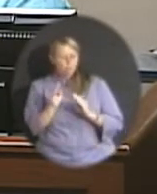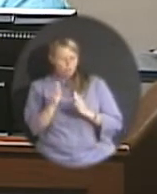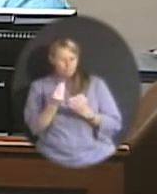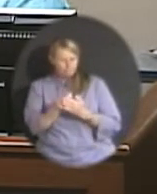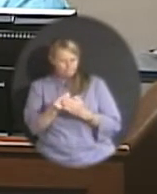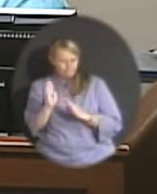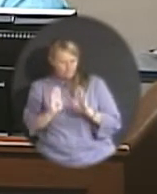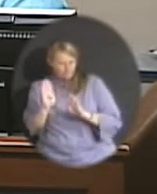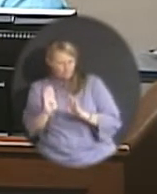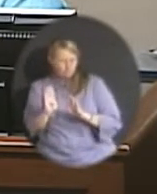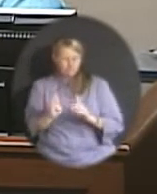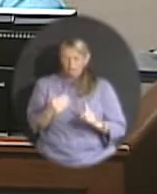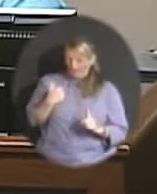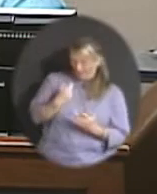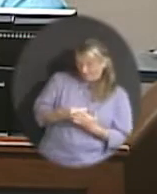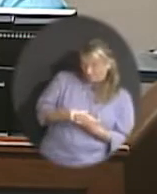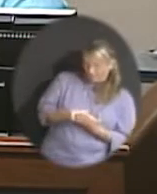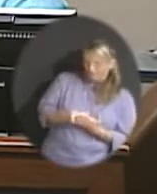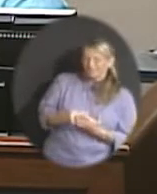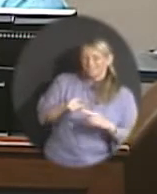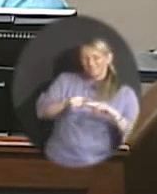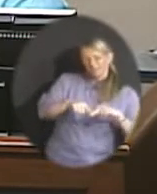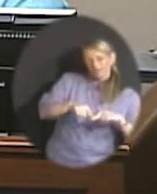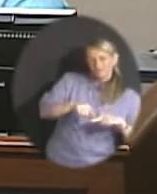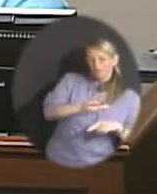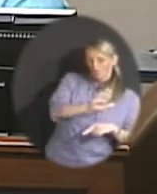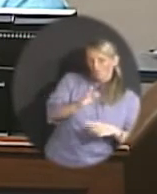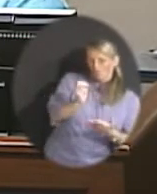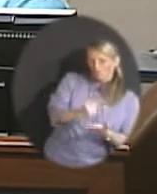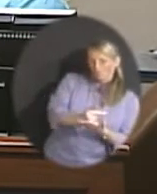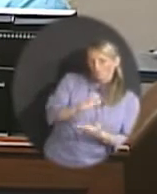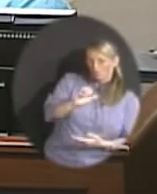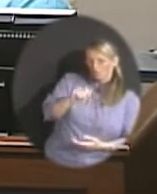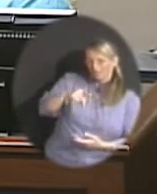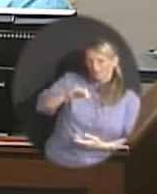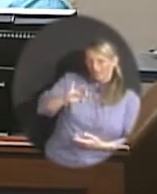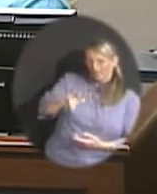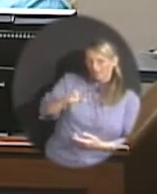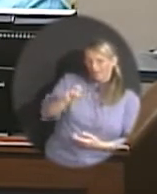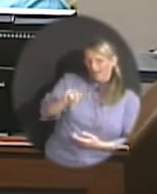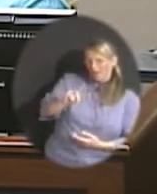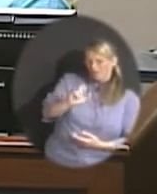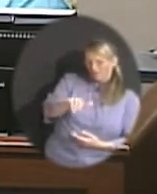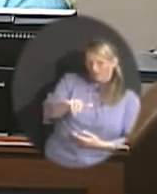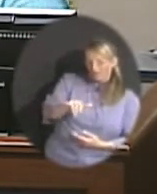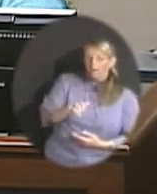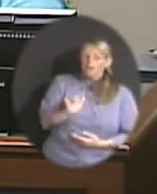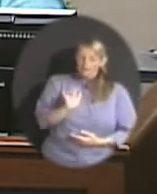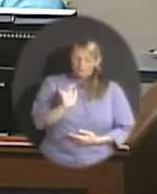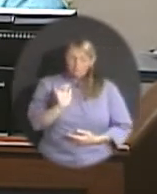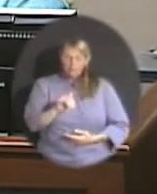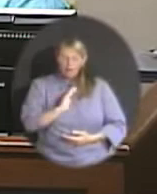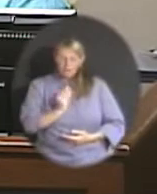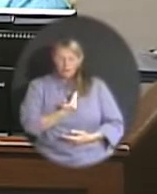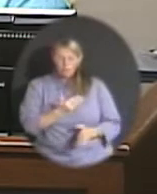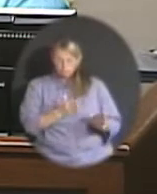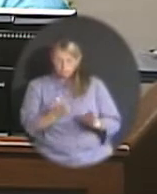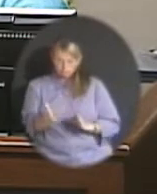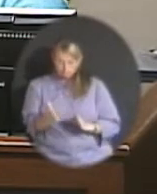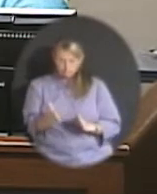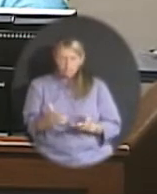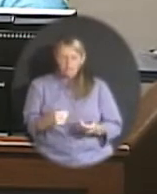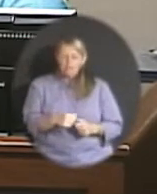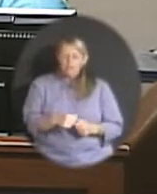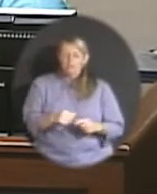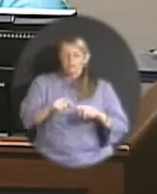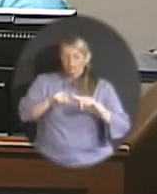Well, that depends on what you approve for capital outlay for the coming years. Okay. But that's our intent. And, of course, that's dependent on funding,